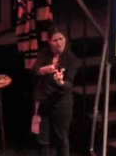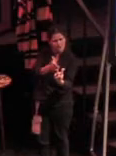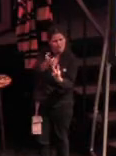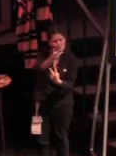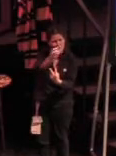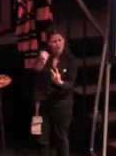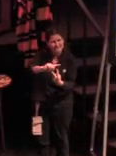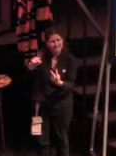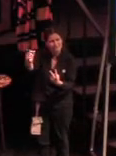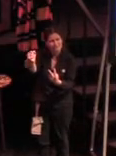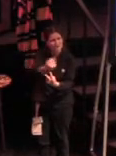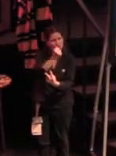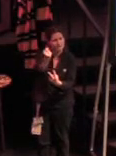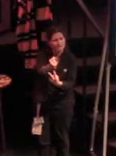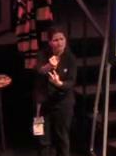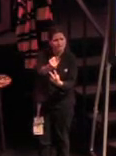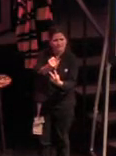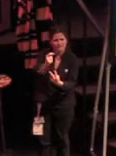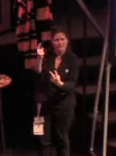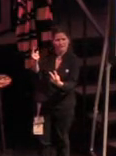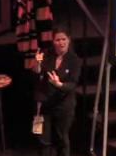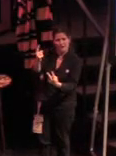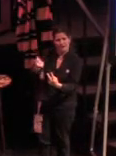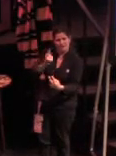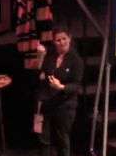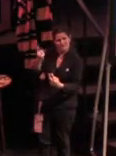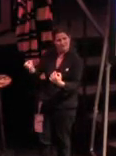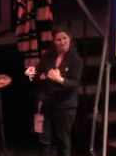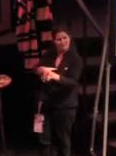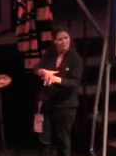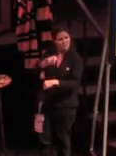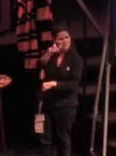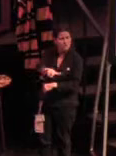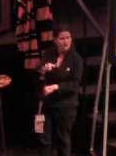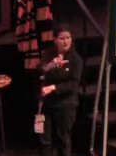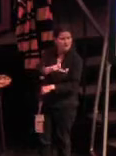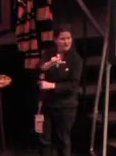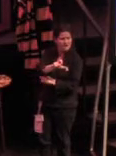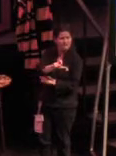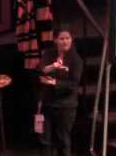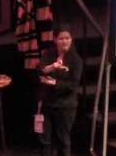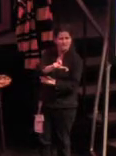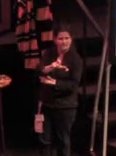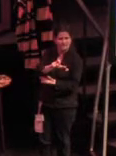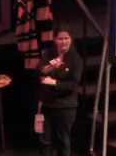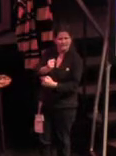However, he himself is married to a woman of color, and that play was partially written on his own